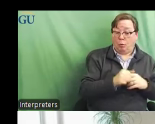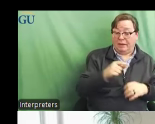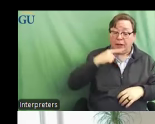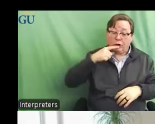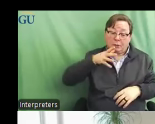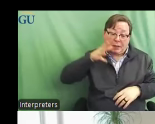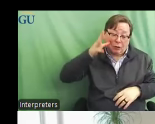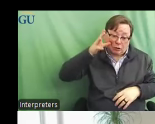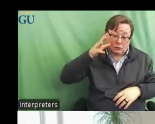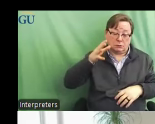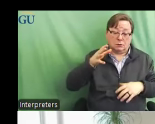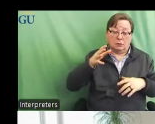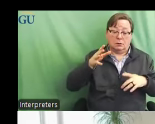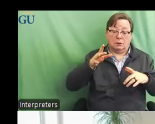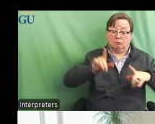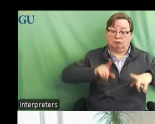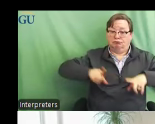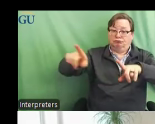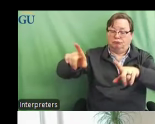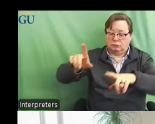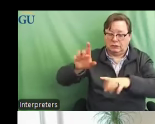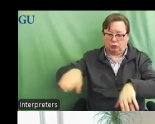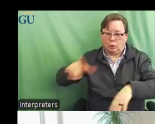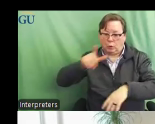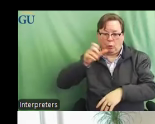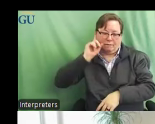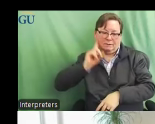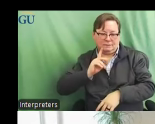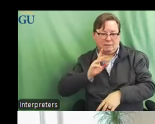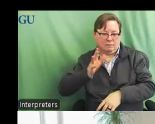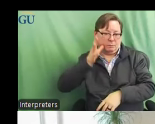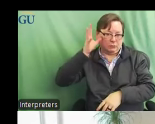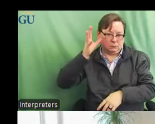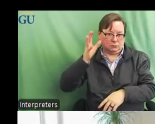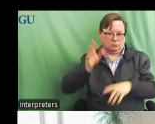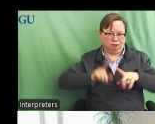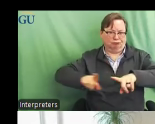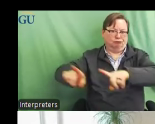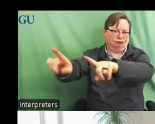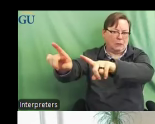trajectory to the children who have deaf parents. So even though it's this